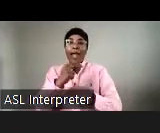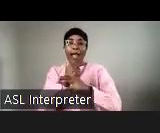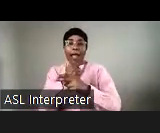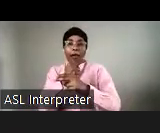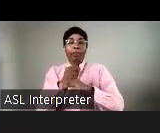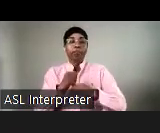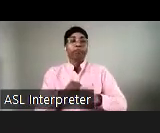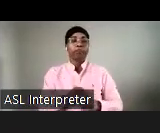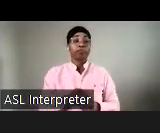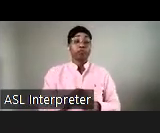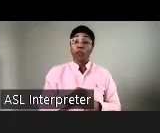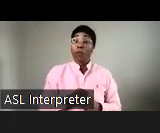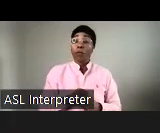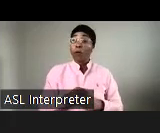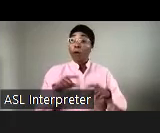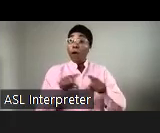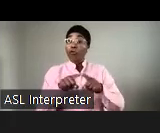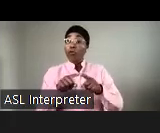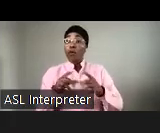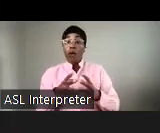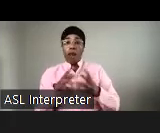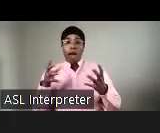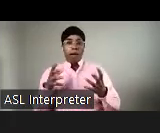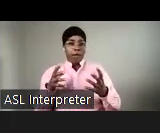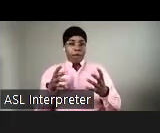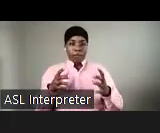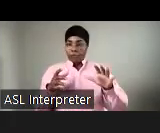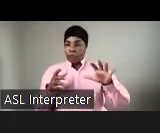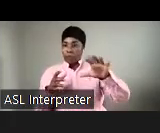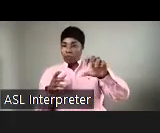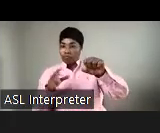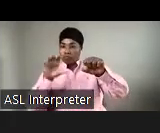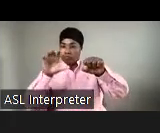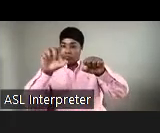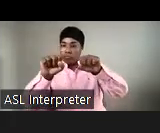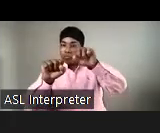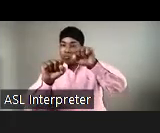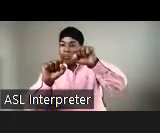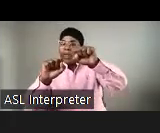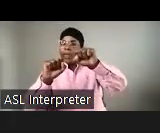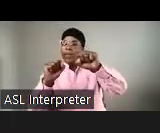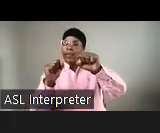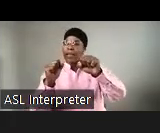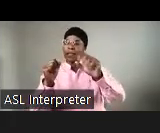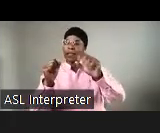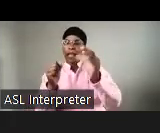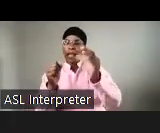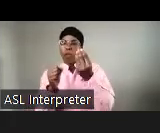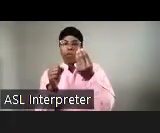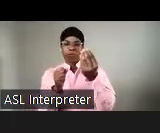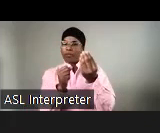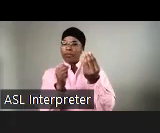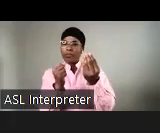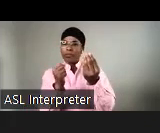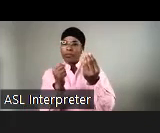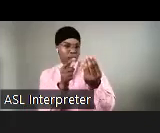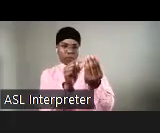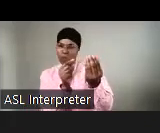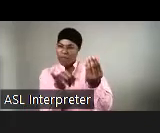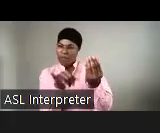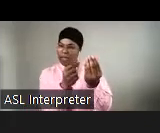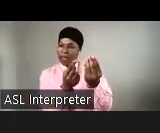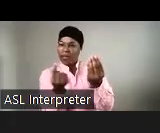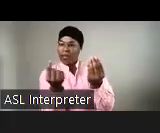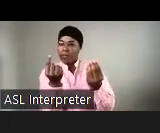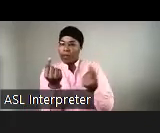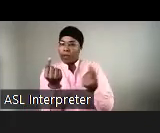occupancy based sampling across this region. And you can see a quote there at the bottom, which is from one